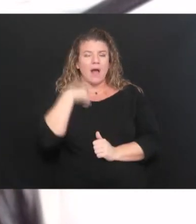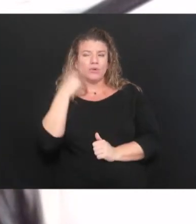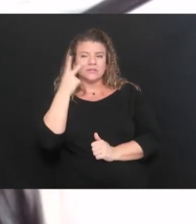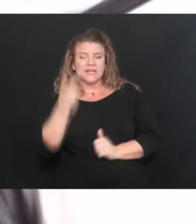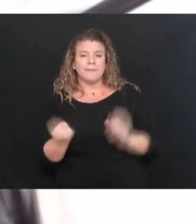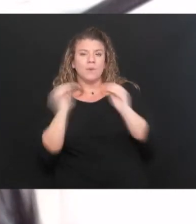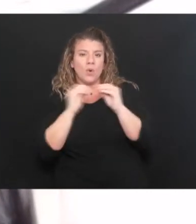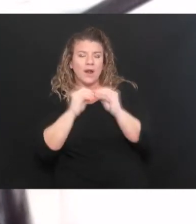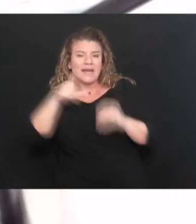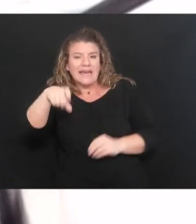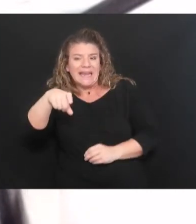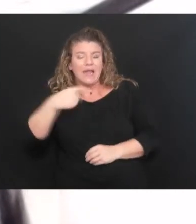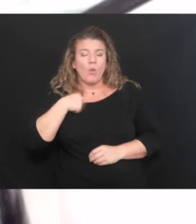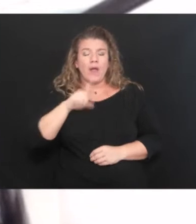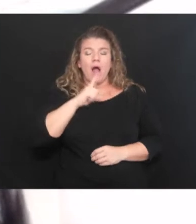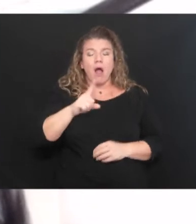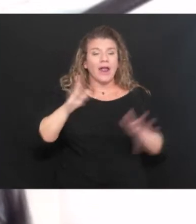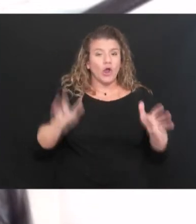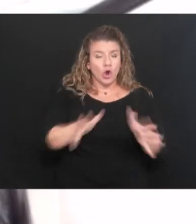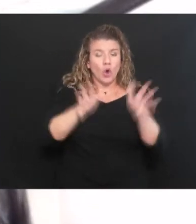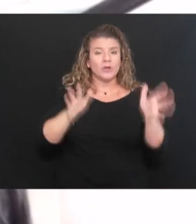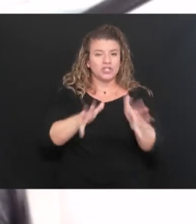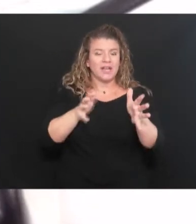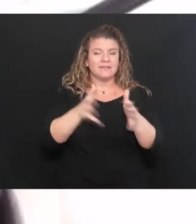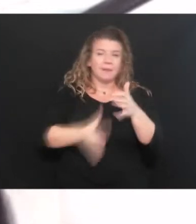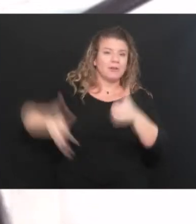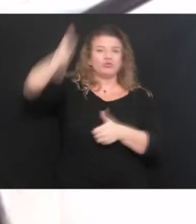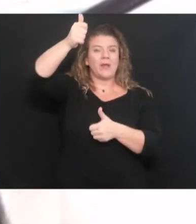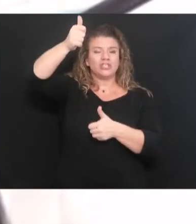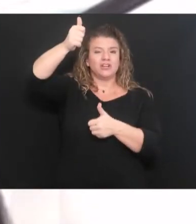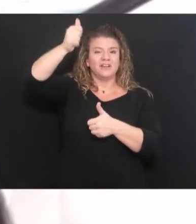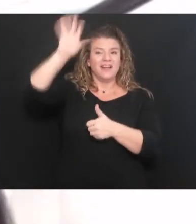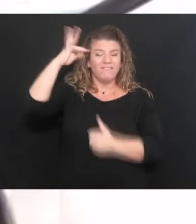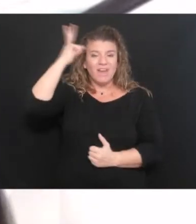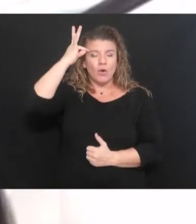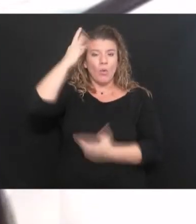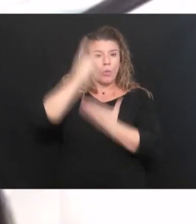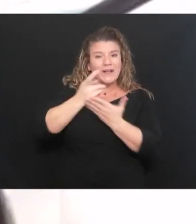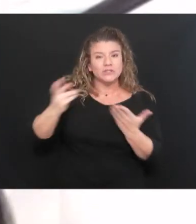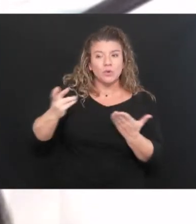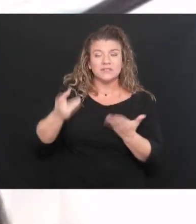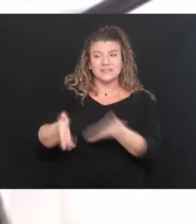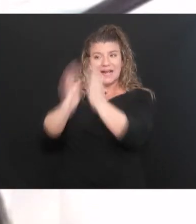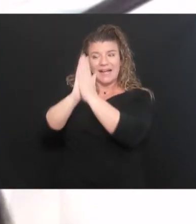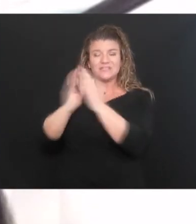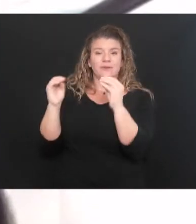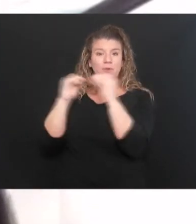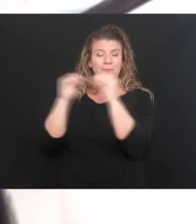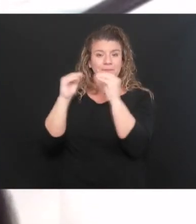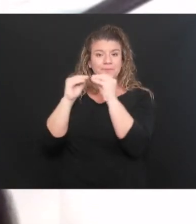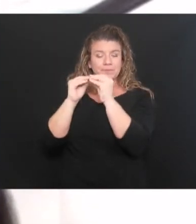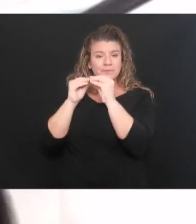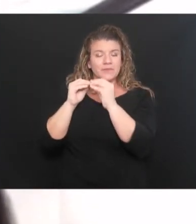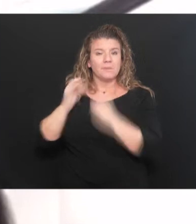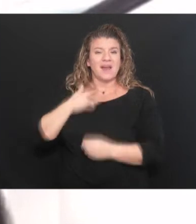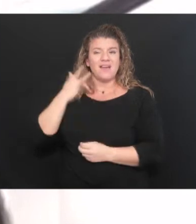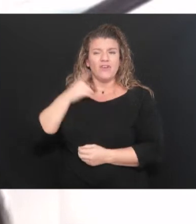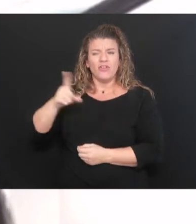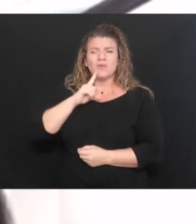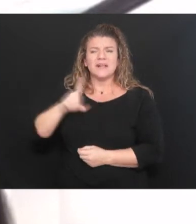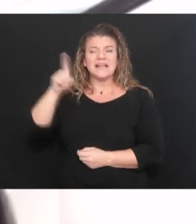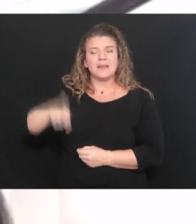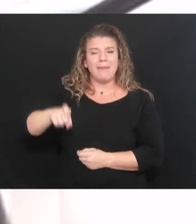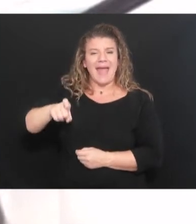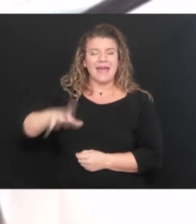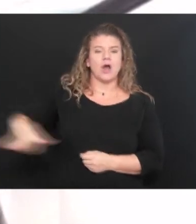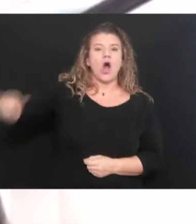are continuing to push the administration and the federal resources to ask for more. But I think there is a kind of a demand